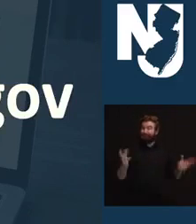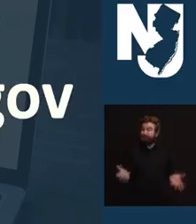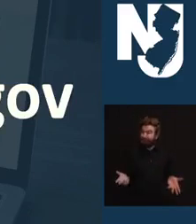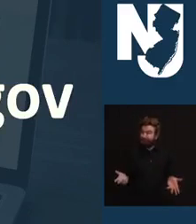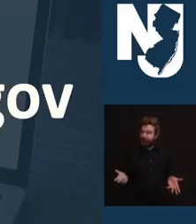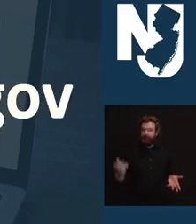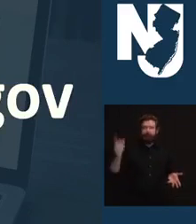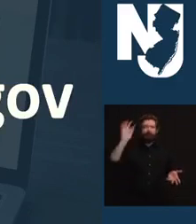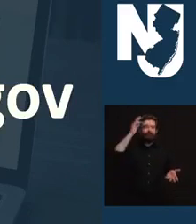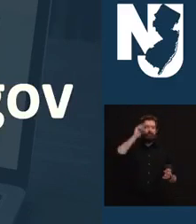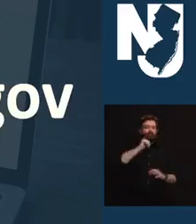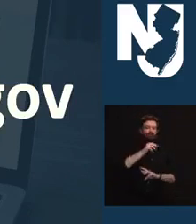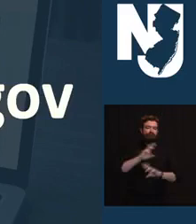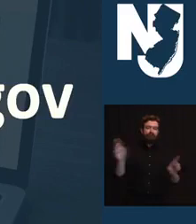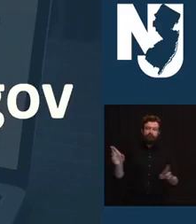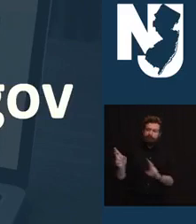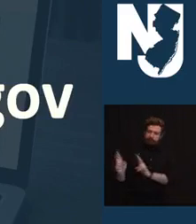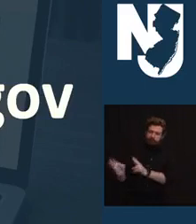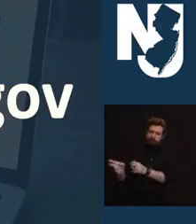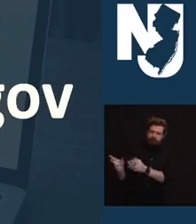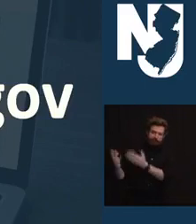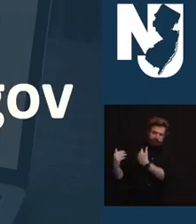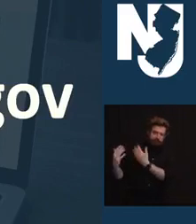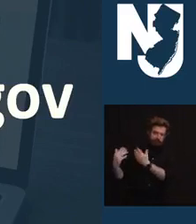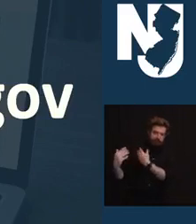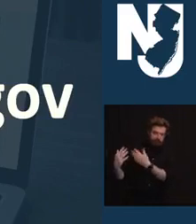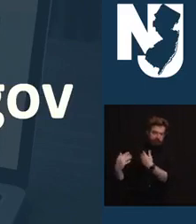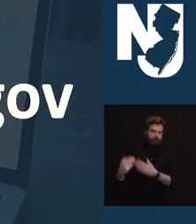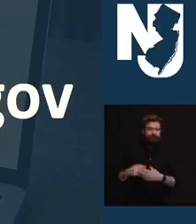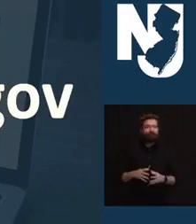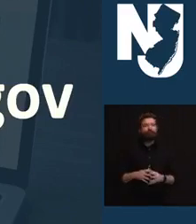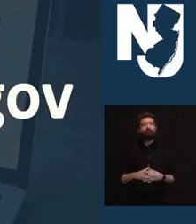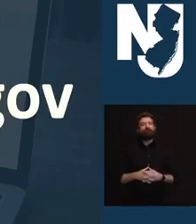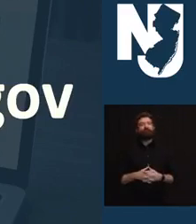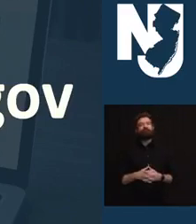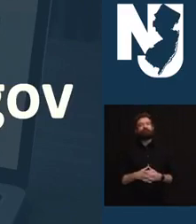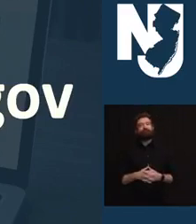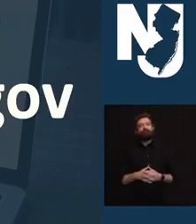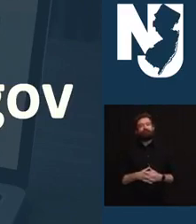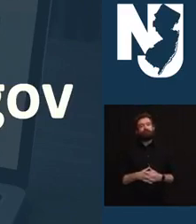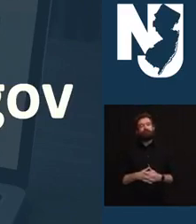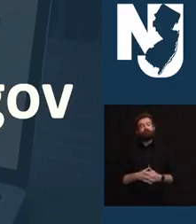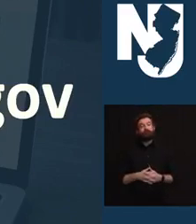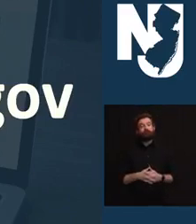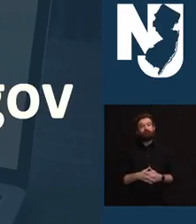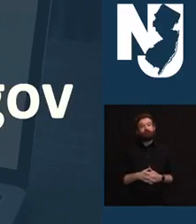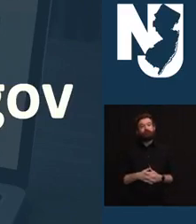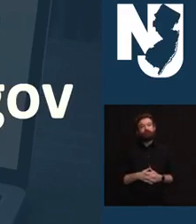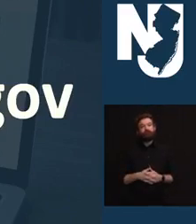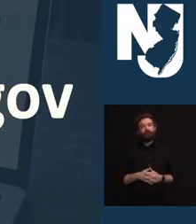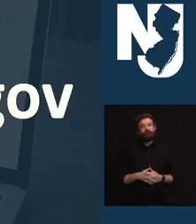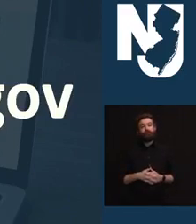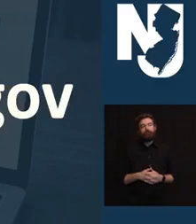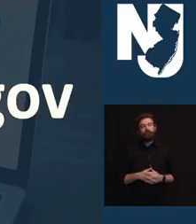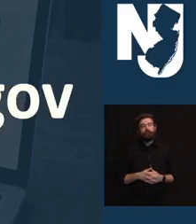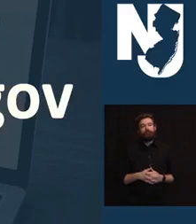talking about this, that there was a little bit of a, I don't know what you'd call it, hide the pea,